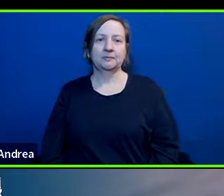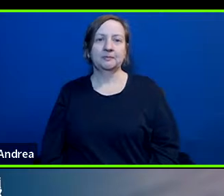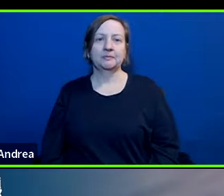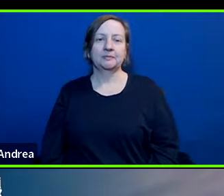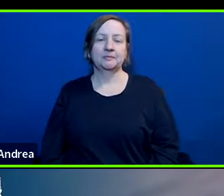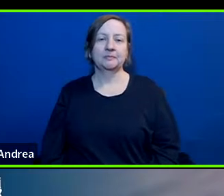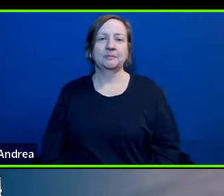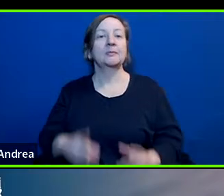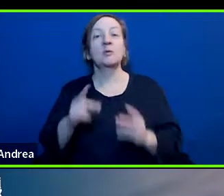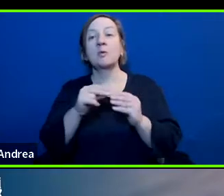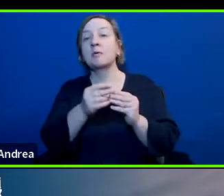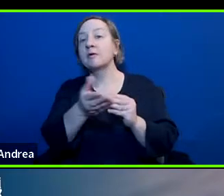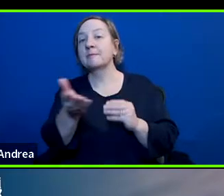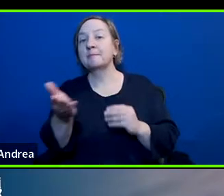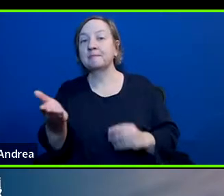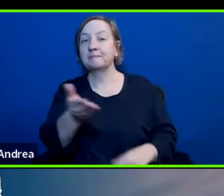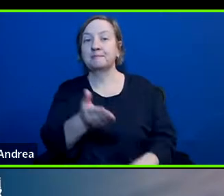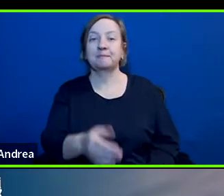One more.